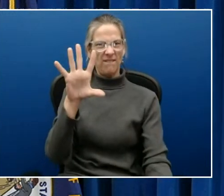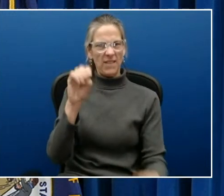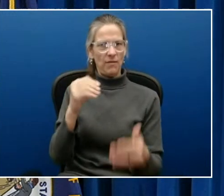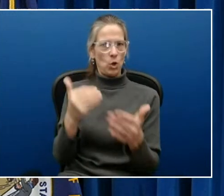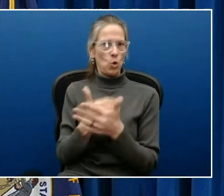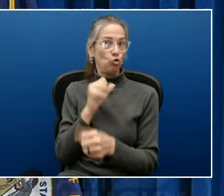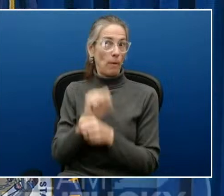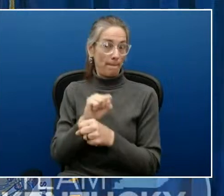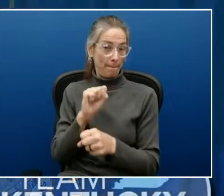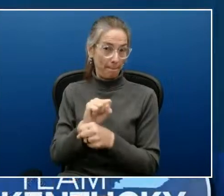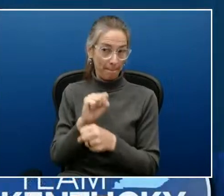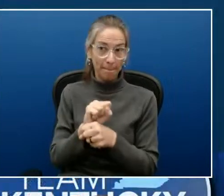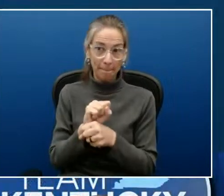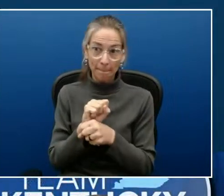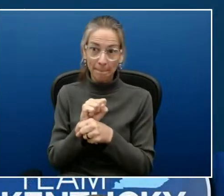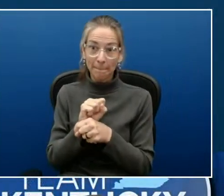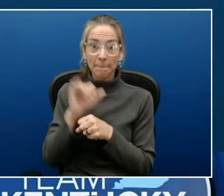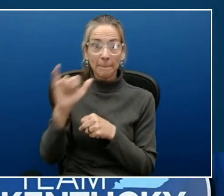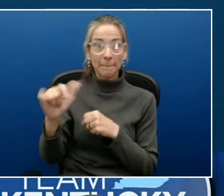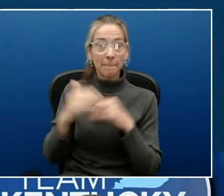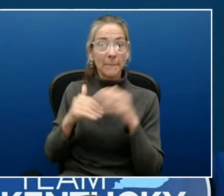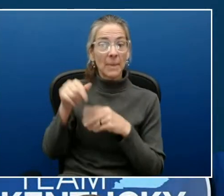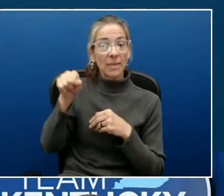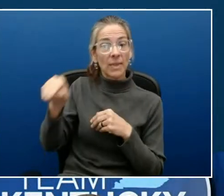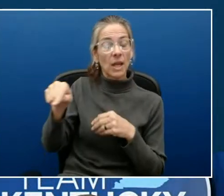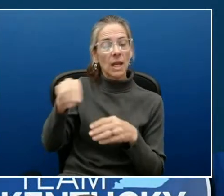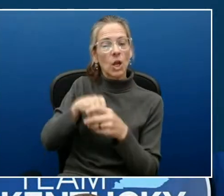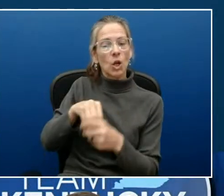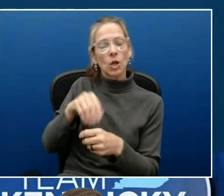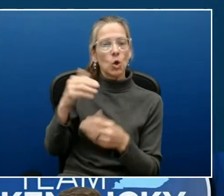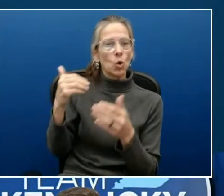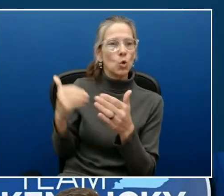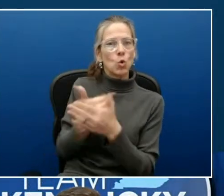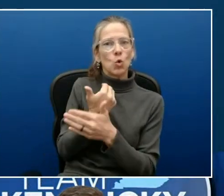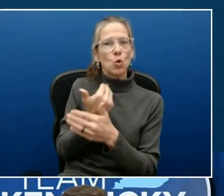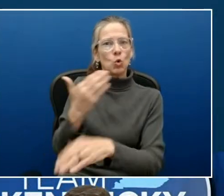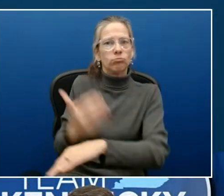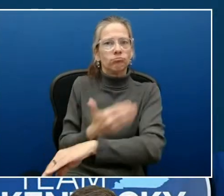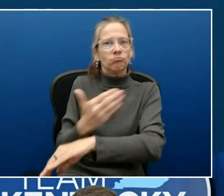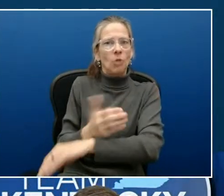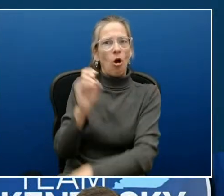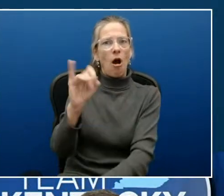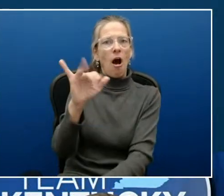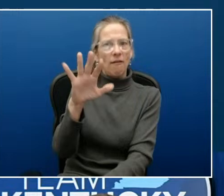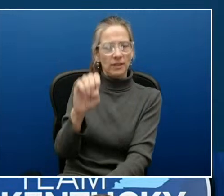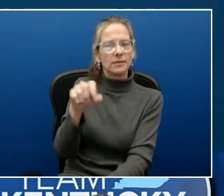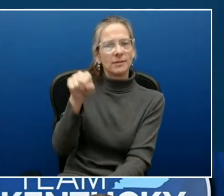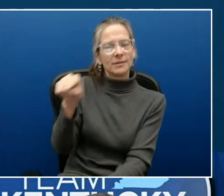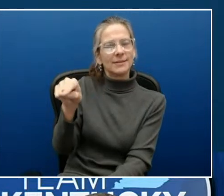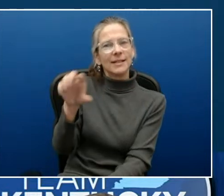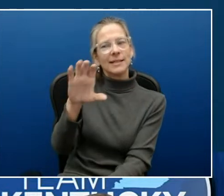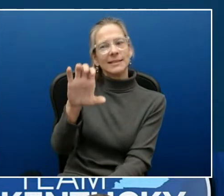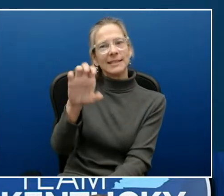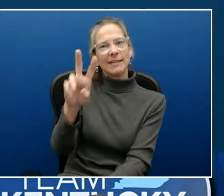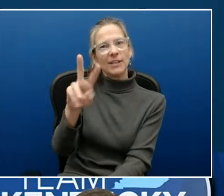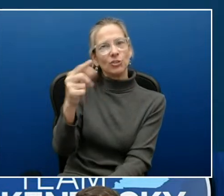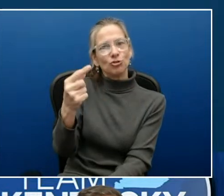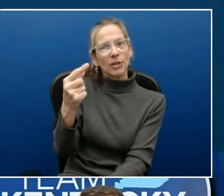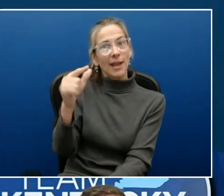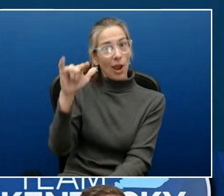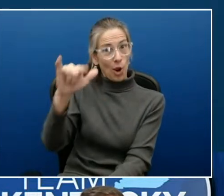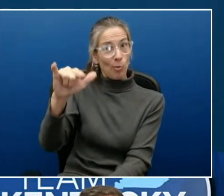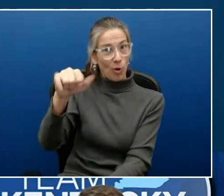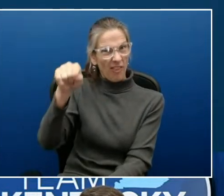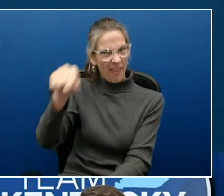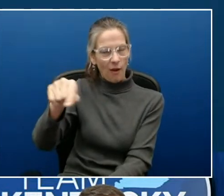jobs. Its new facility is locating in a freshly remodeled office and production facility at CVG Airport. The investment